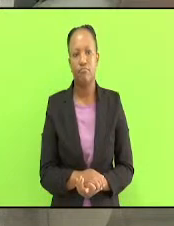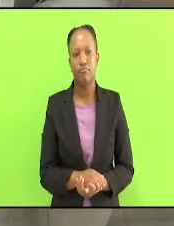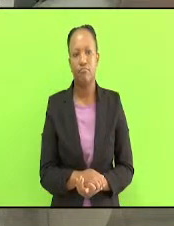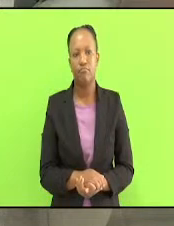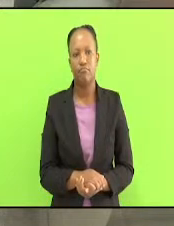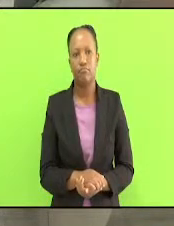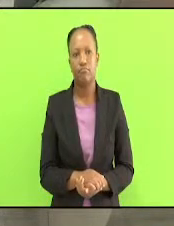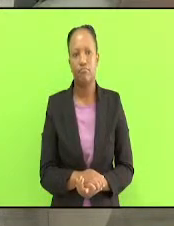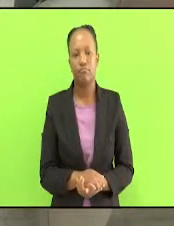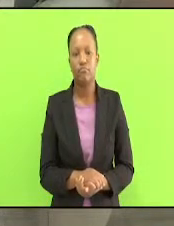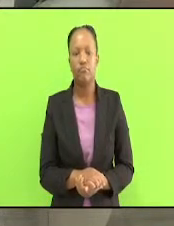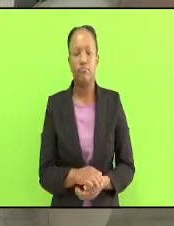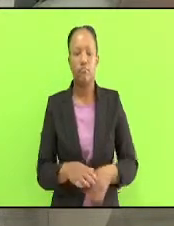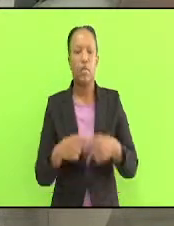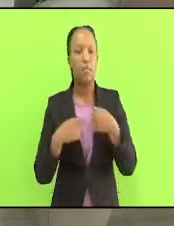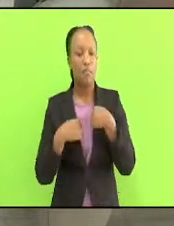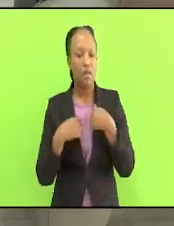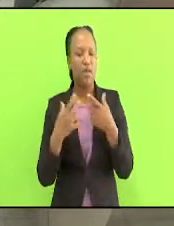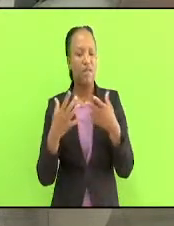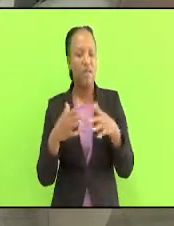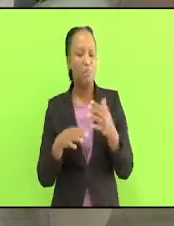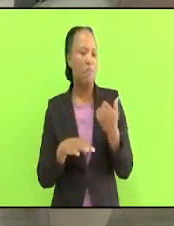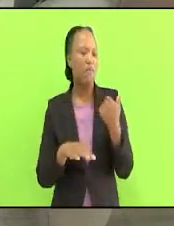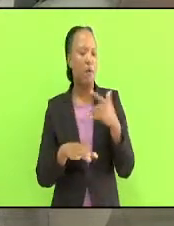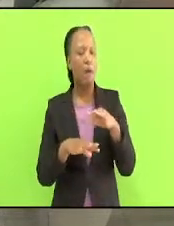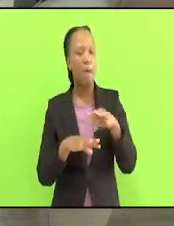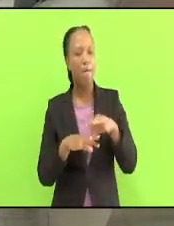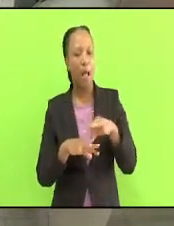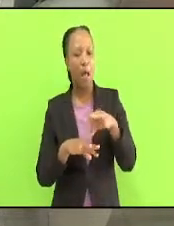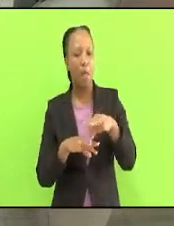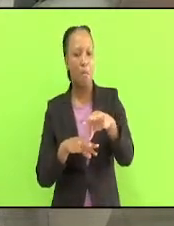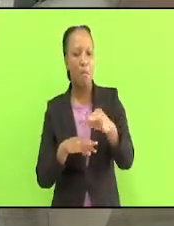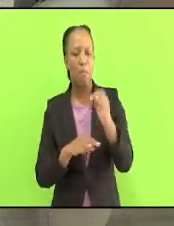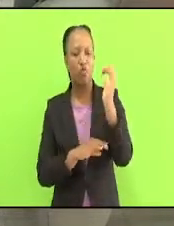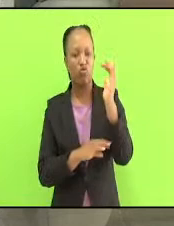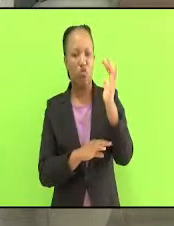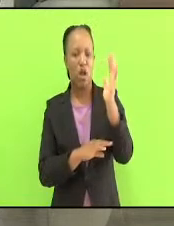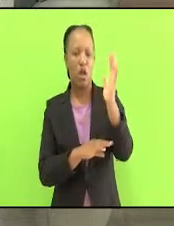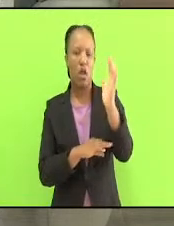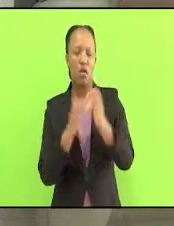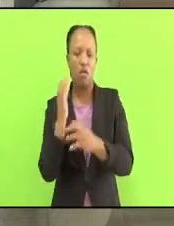sekolong. Because I also planted a tree in my school.